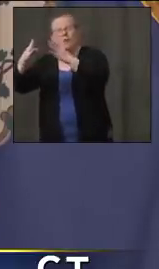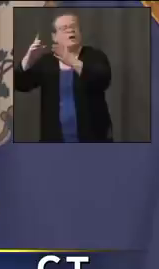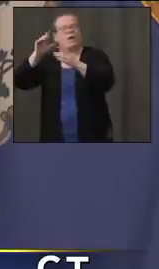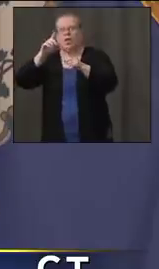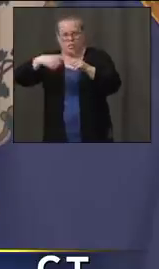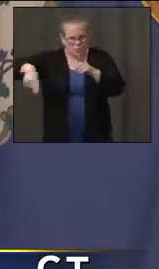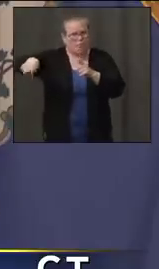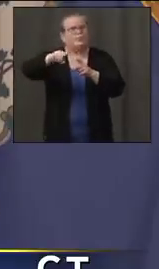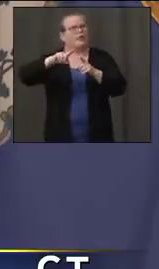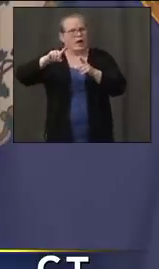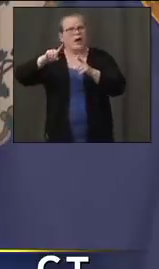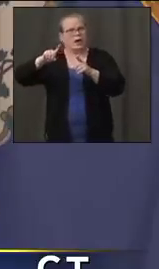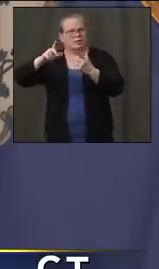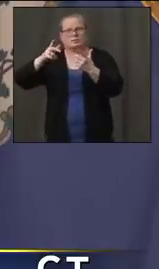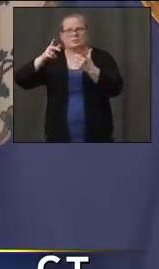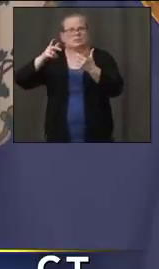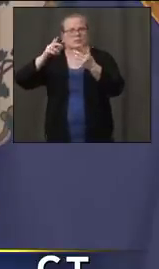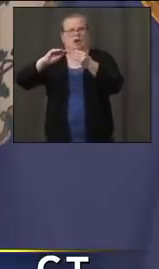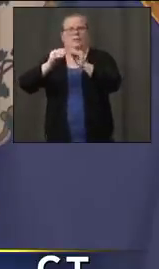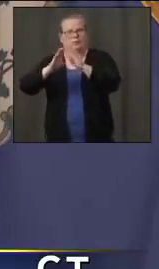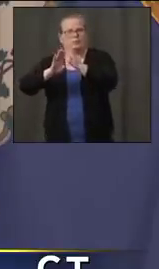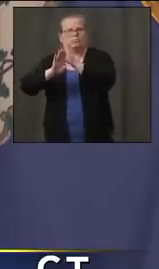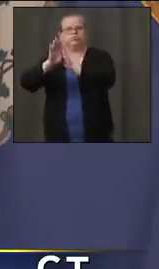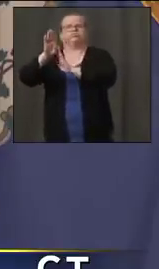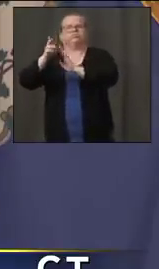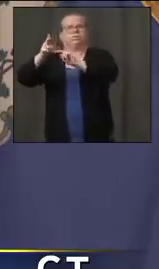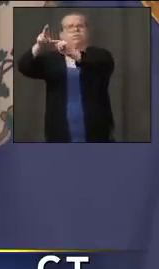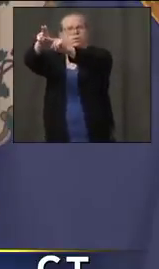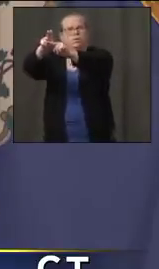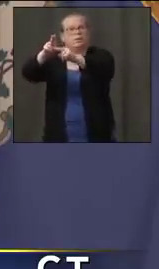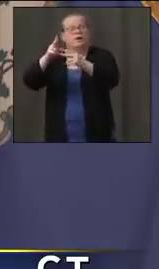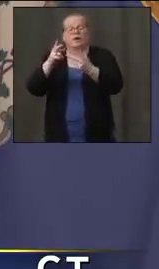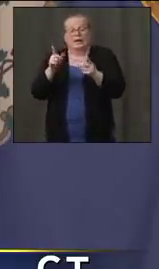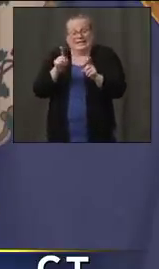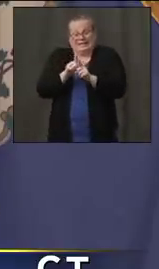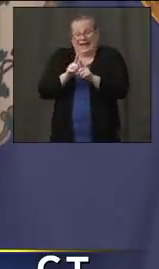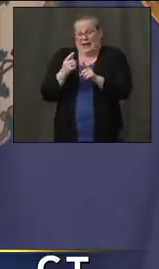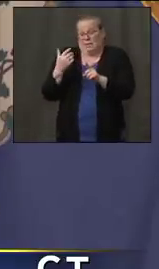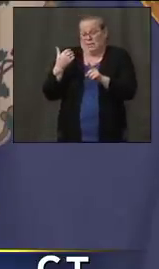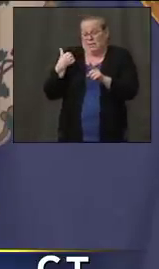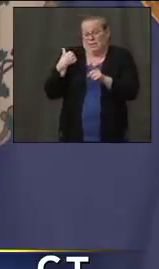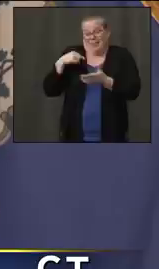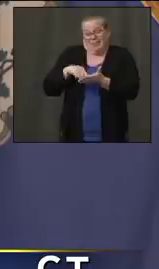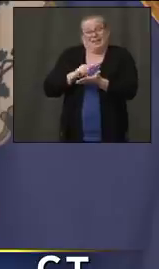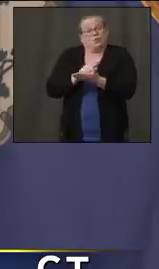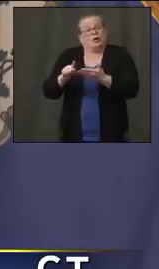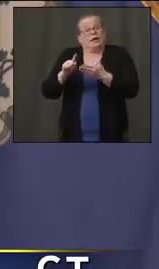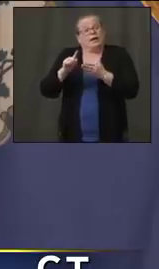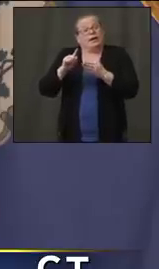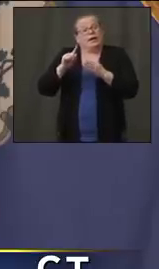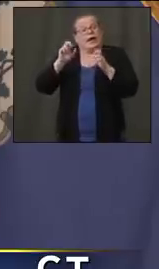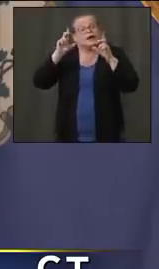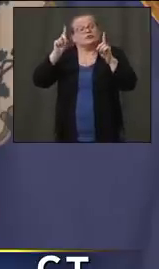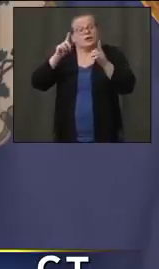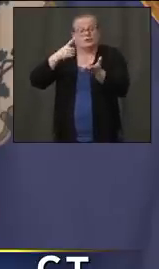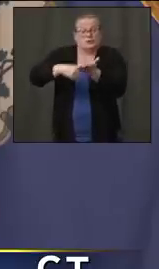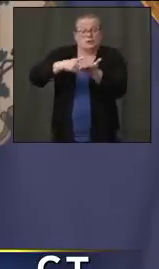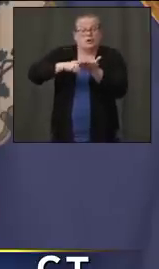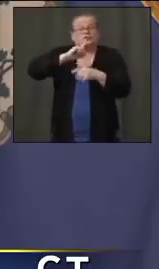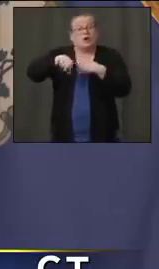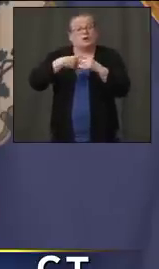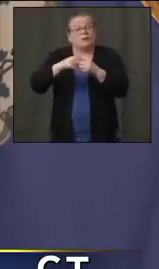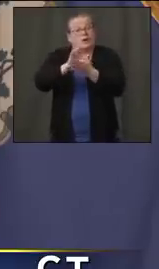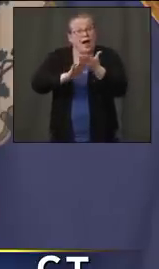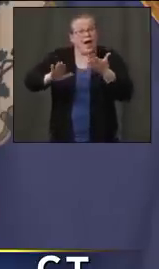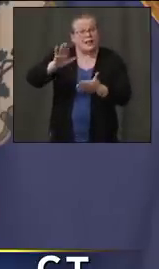on students being able to get back. And in case they can't, in case there's a flare-up, they got to also plan in terms of distance learning. And I